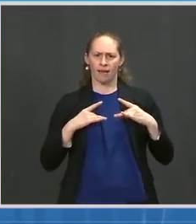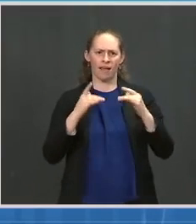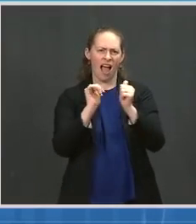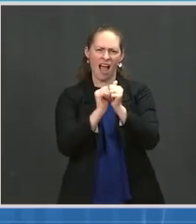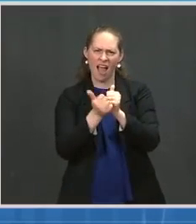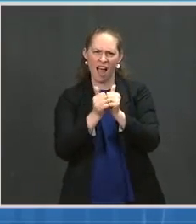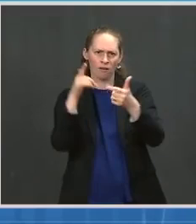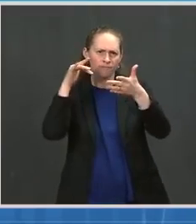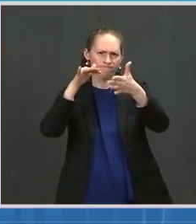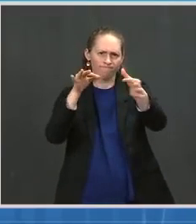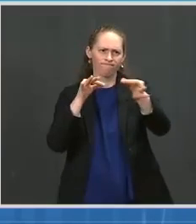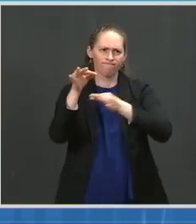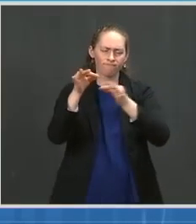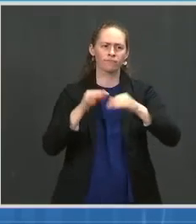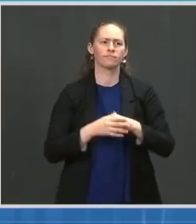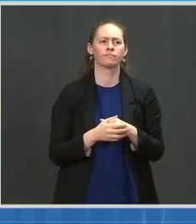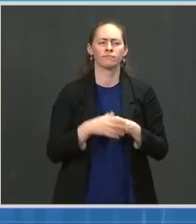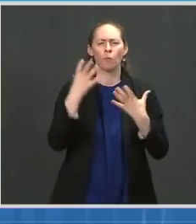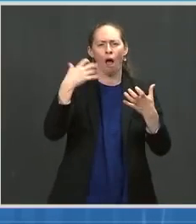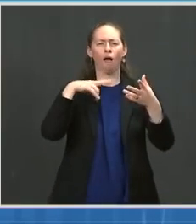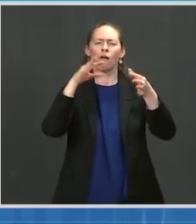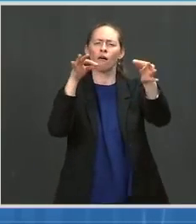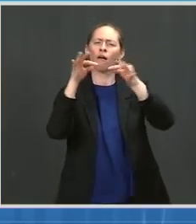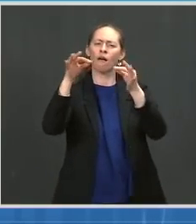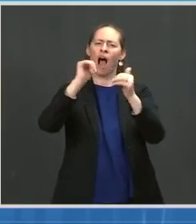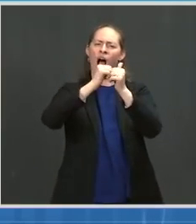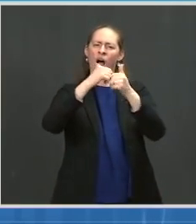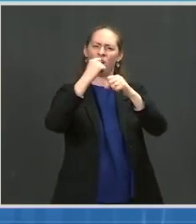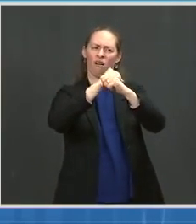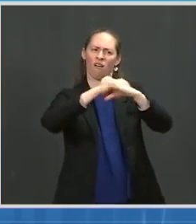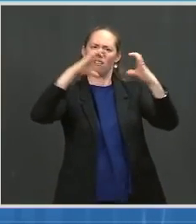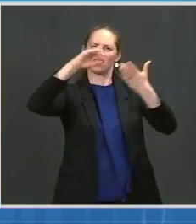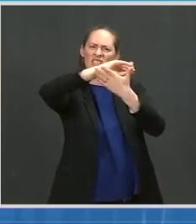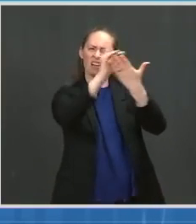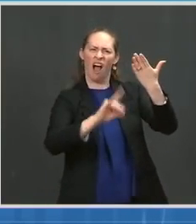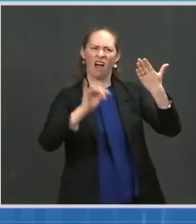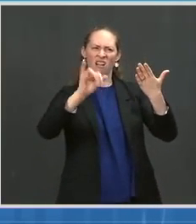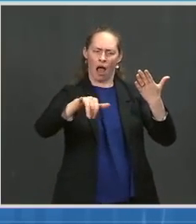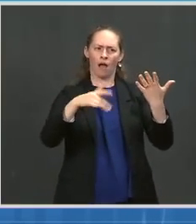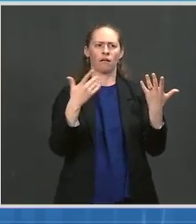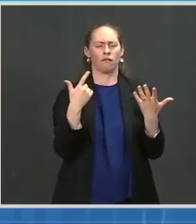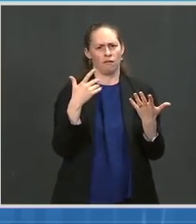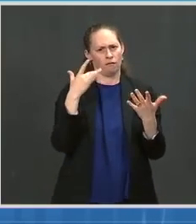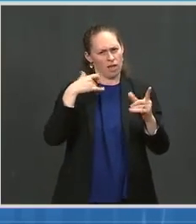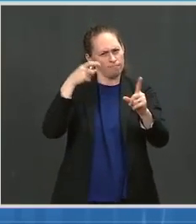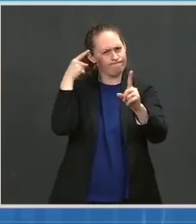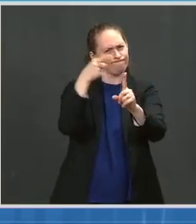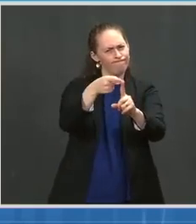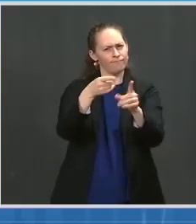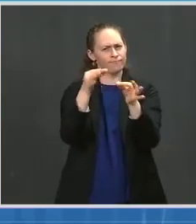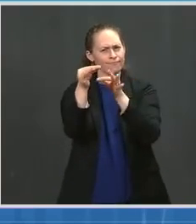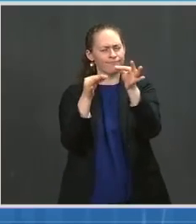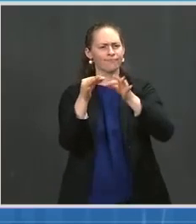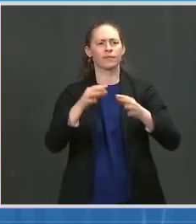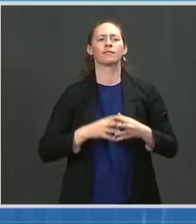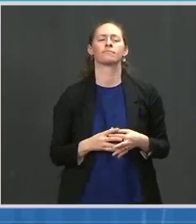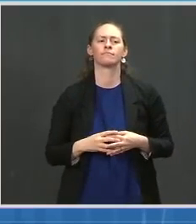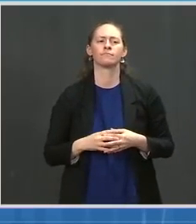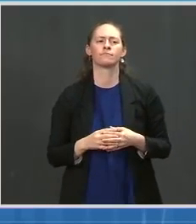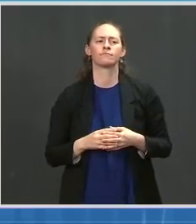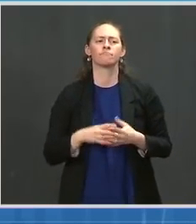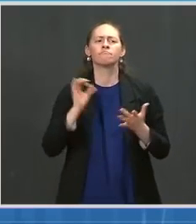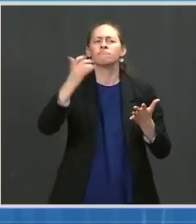immunogen design, really the most fascinating component of this story. And it goes to a different discipline. Next